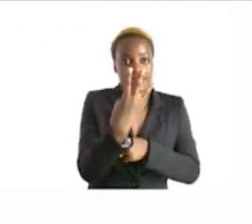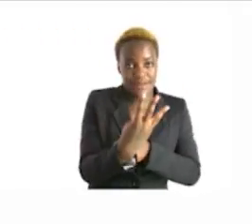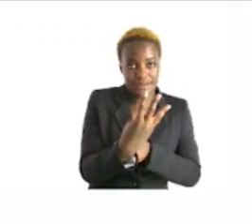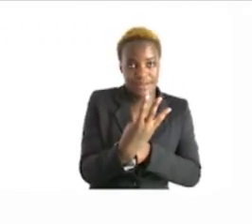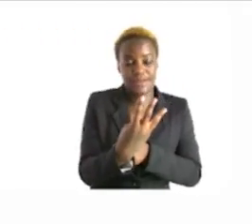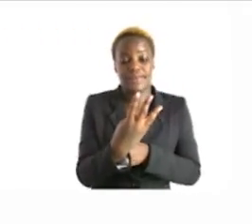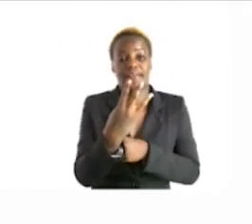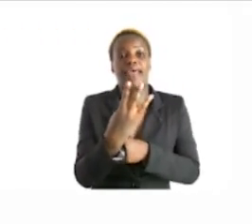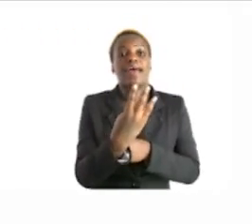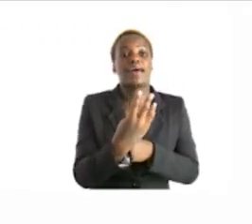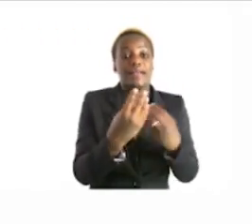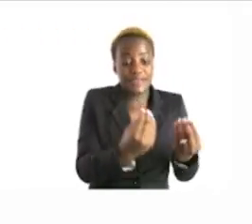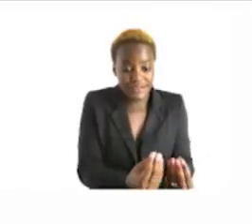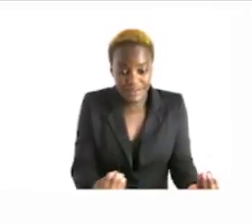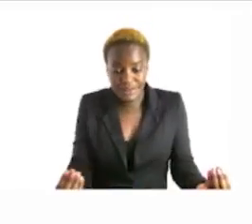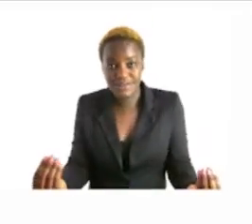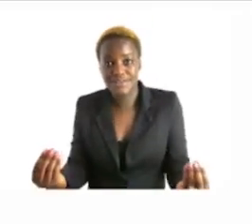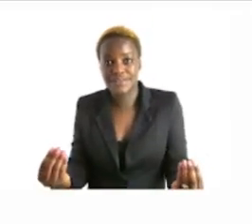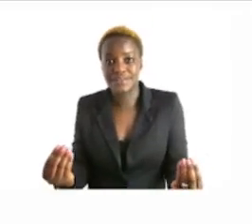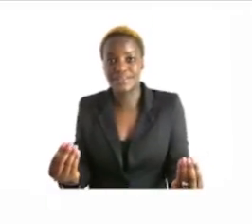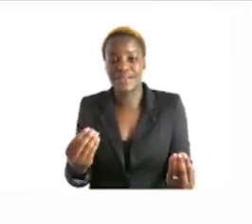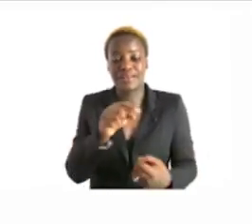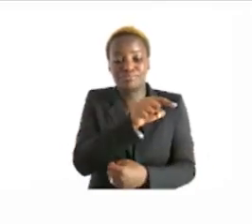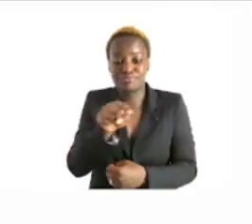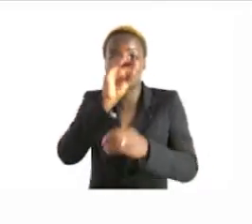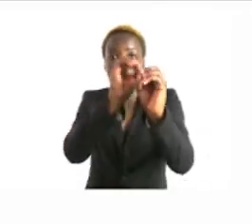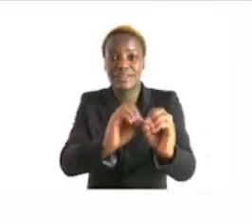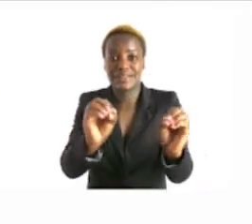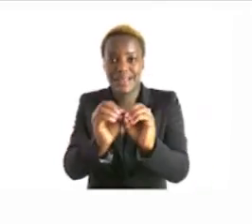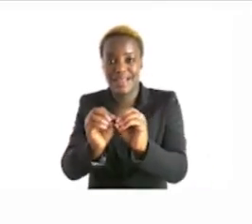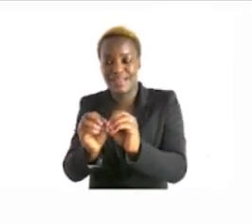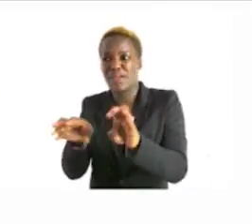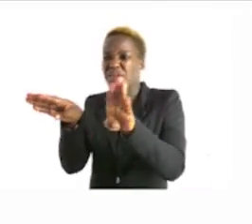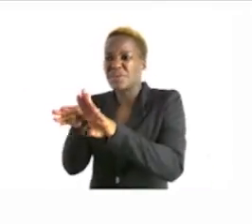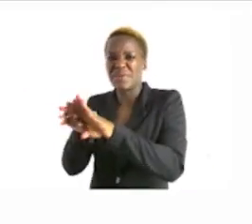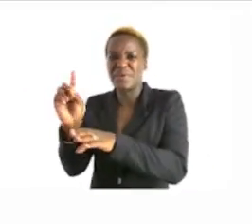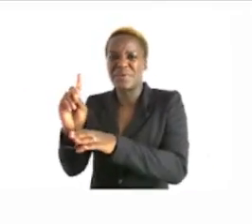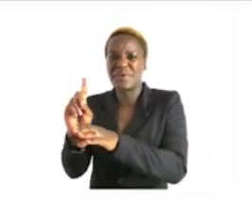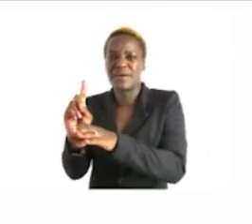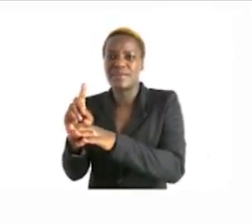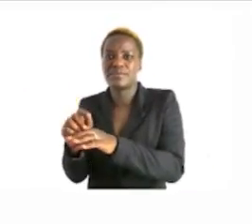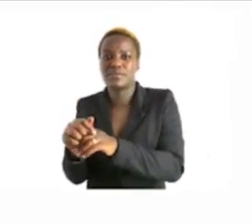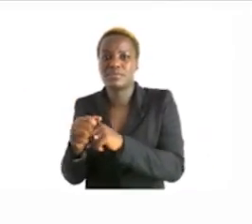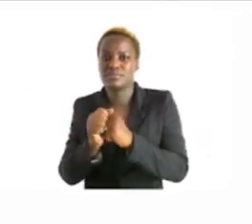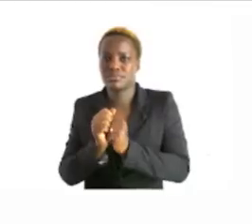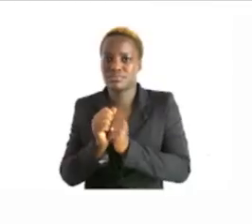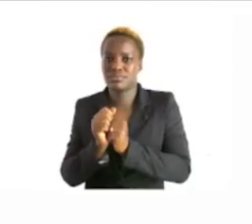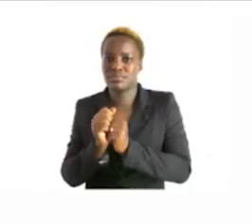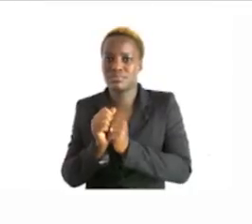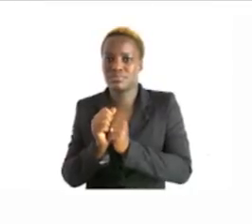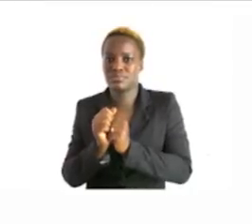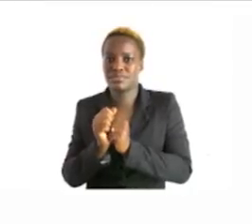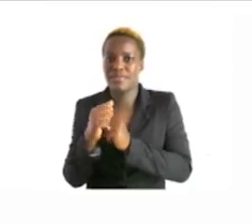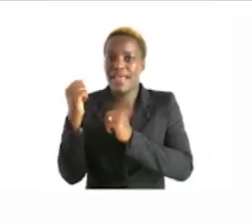da da da in their books what do you think the children will be doing in their books that one you